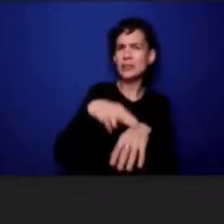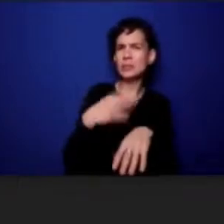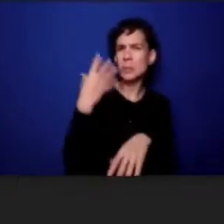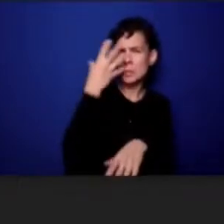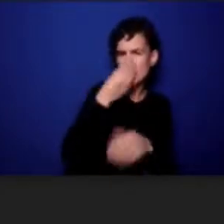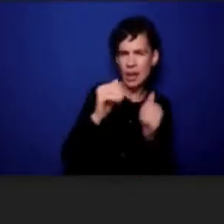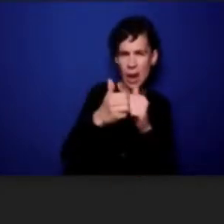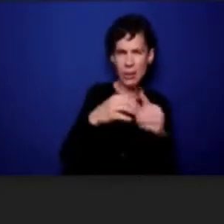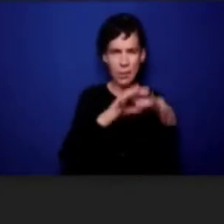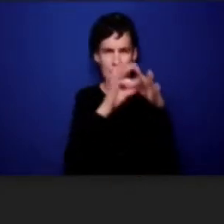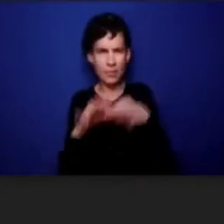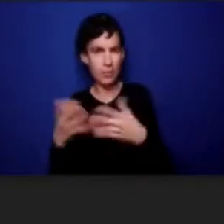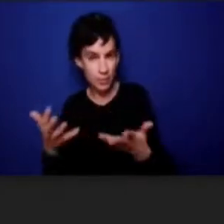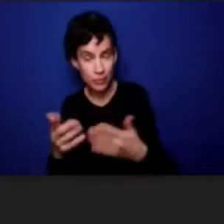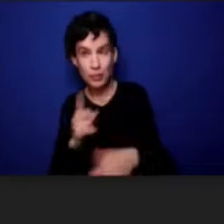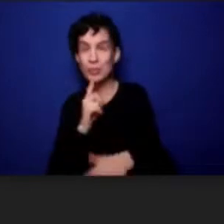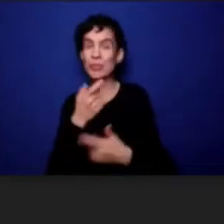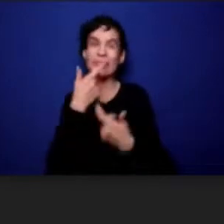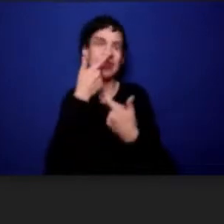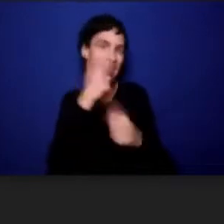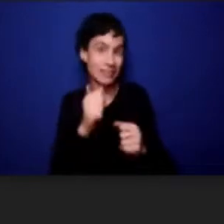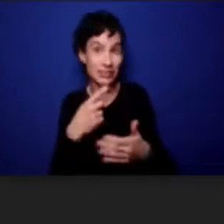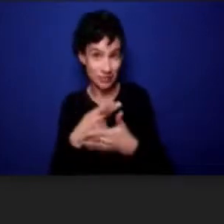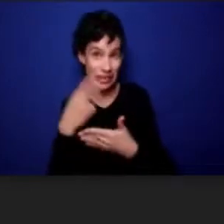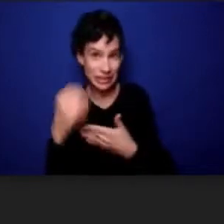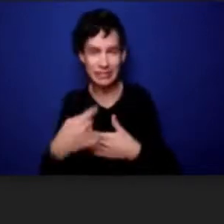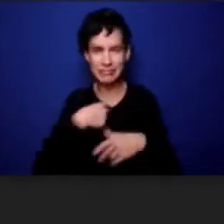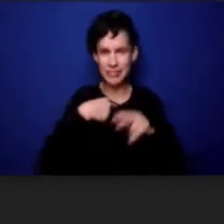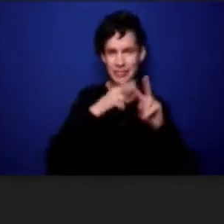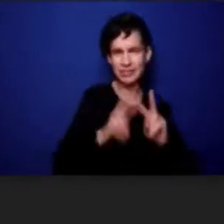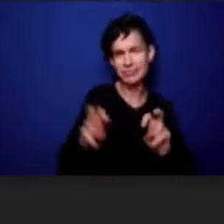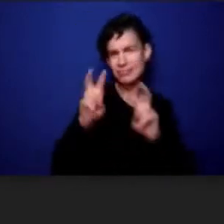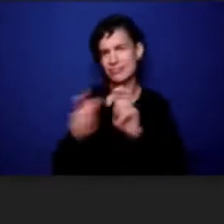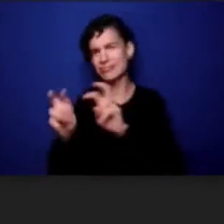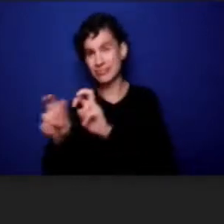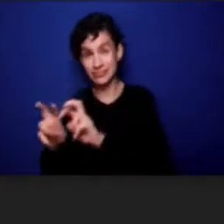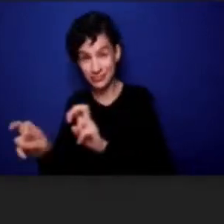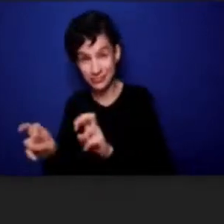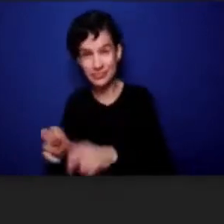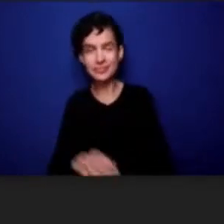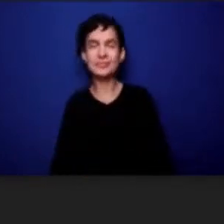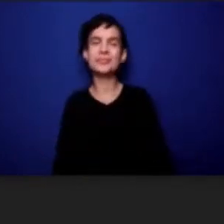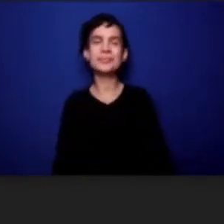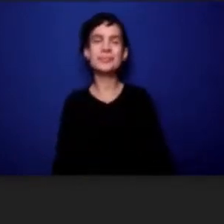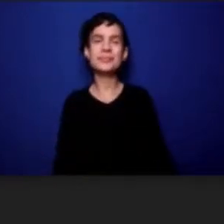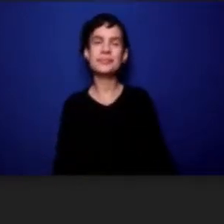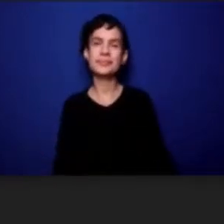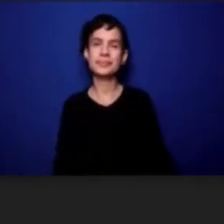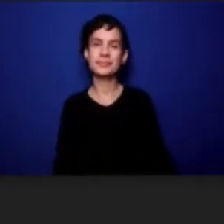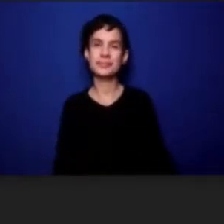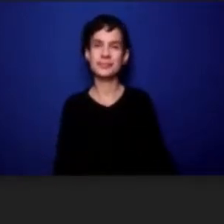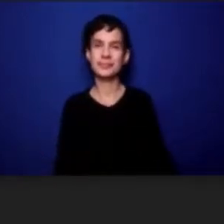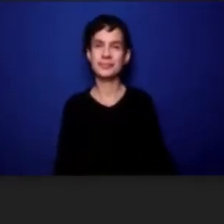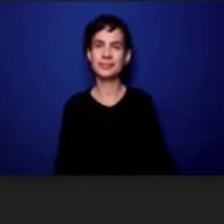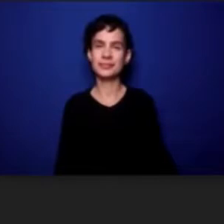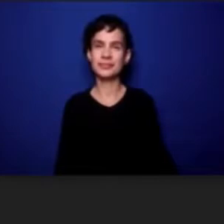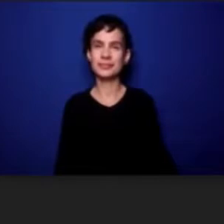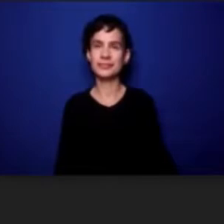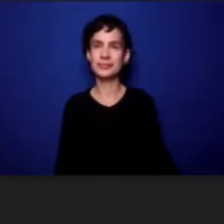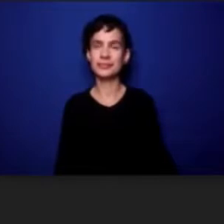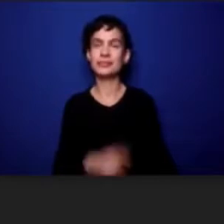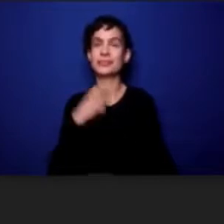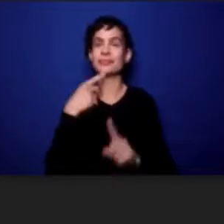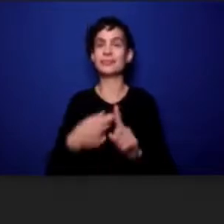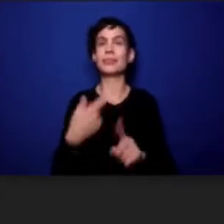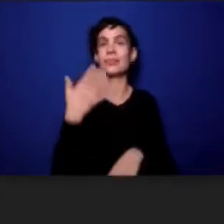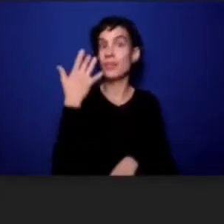And so this was a really interesting project to ask those questions on which to ask those questions,